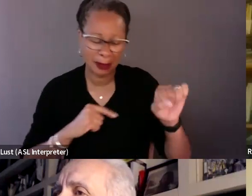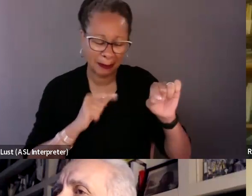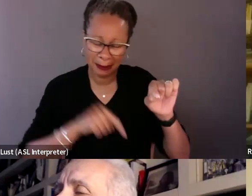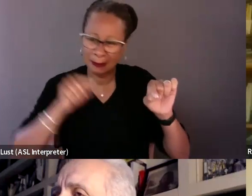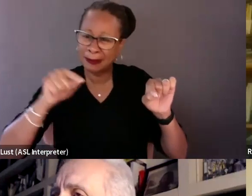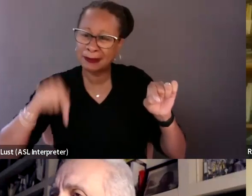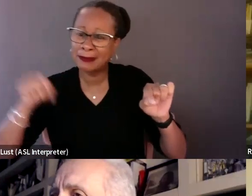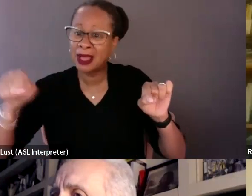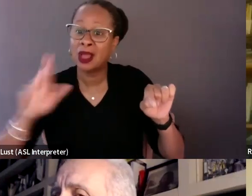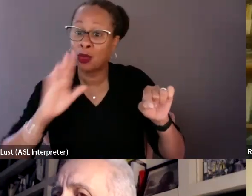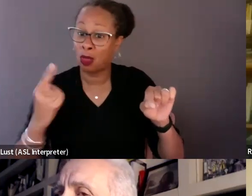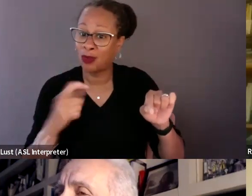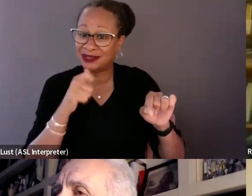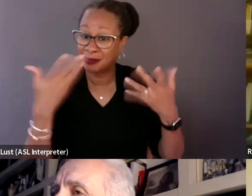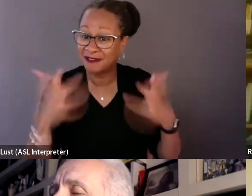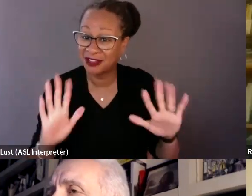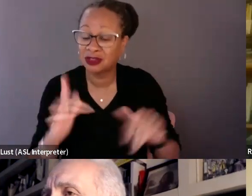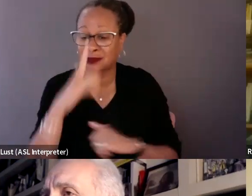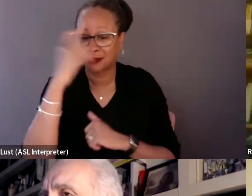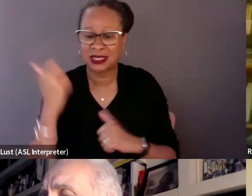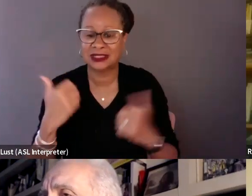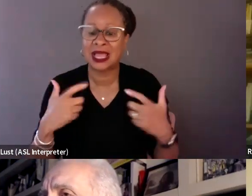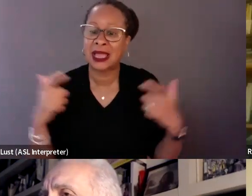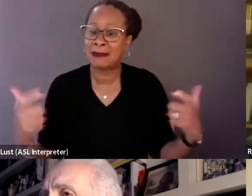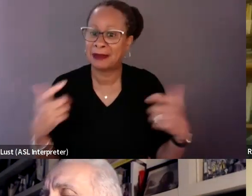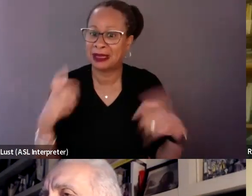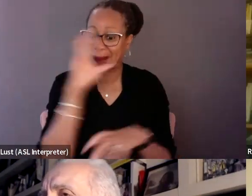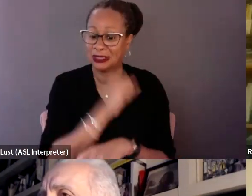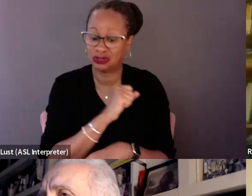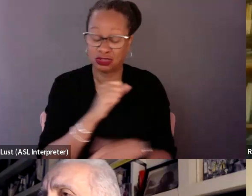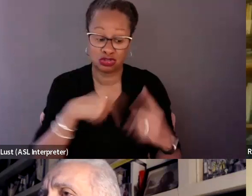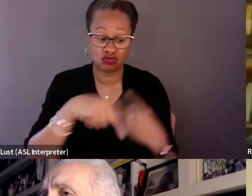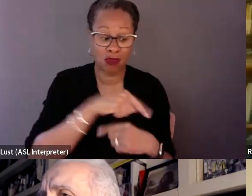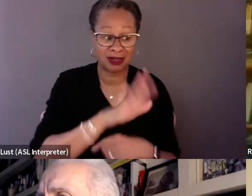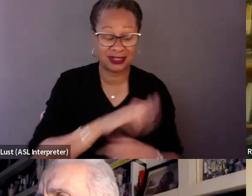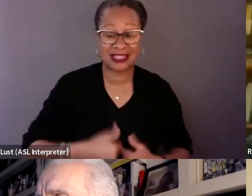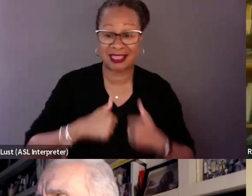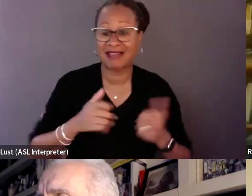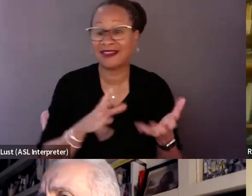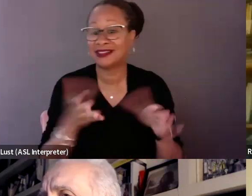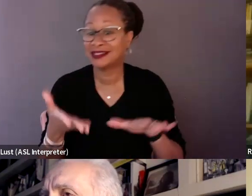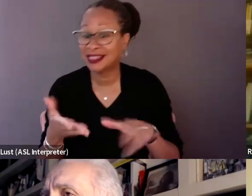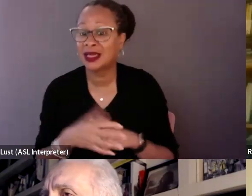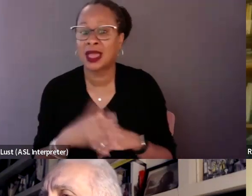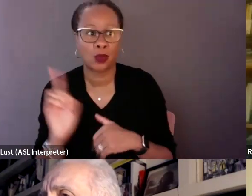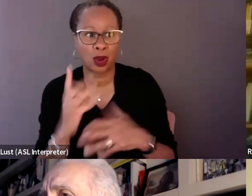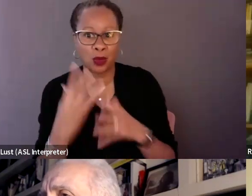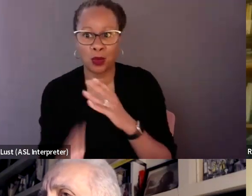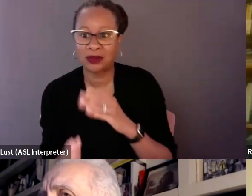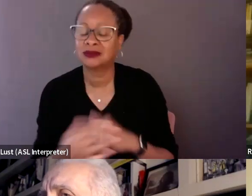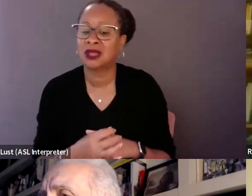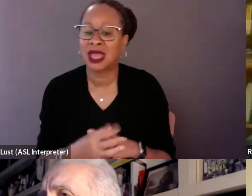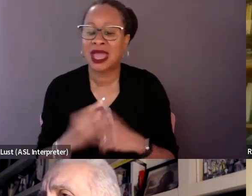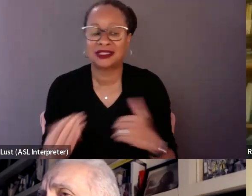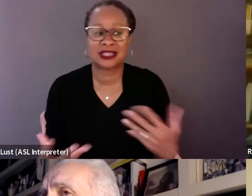always incomplete, no, because there is a big mystery and there is a lot of holes in the